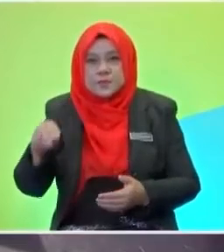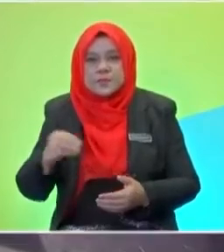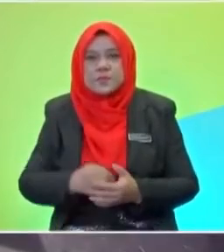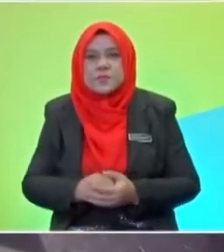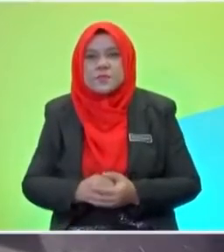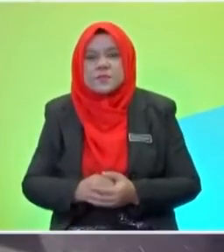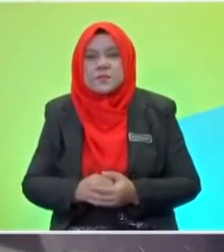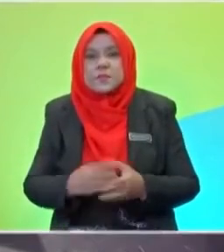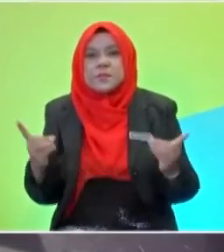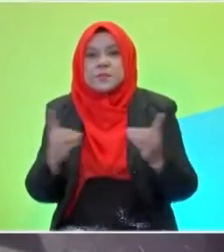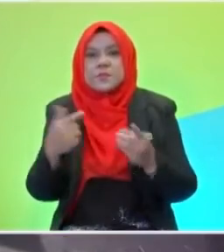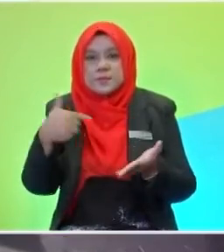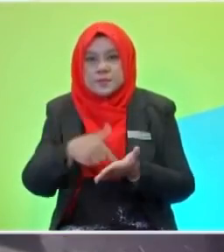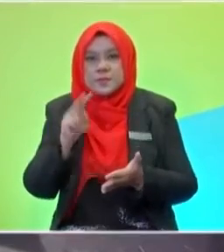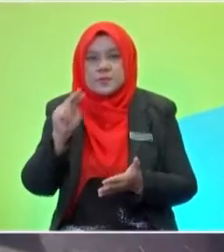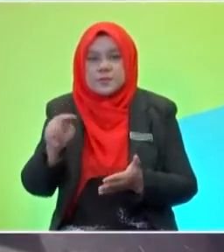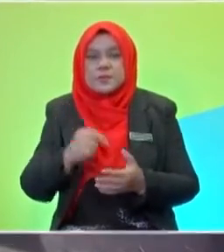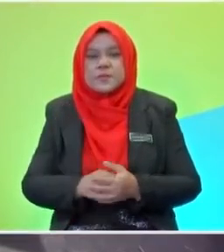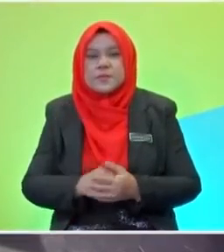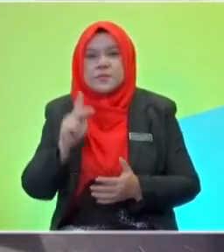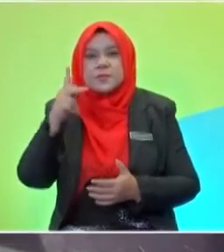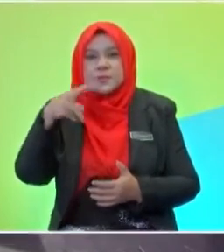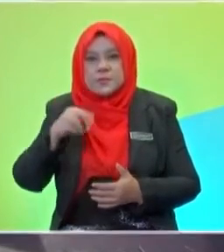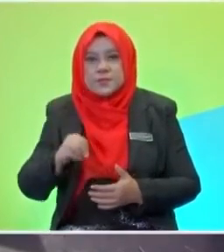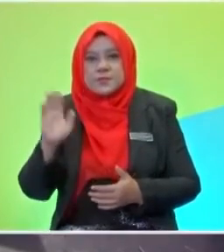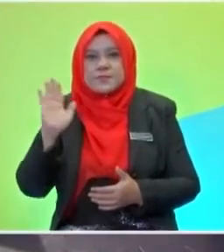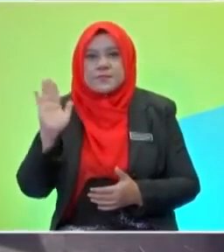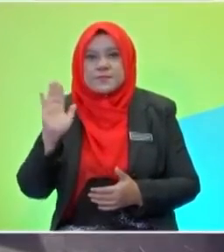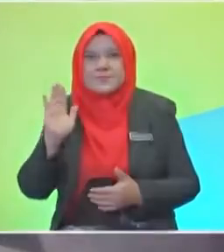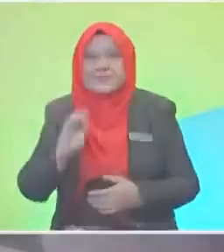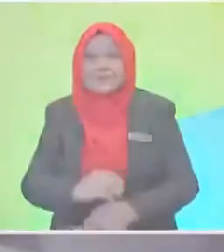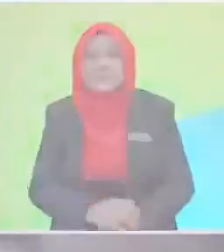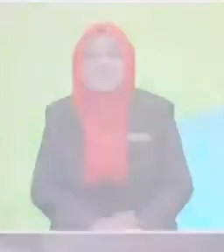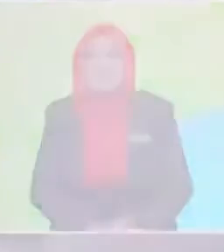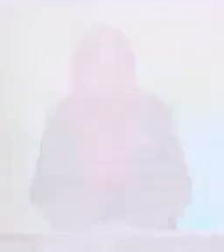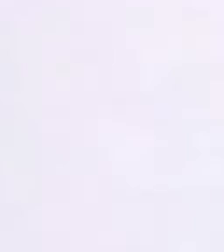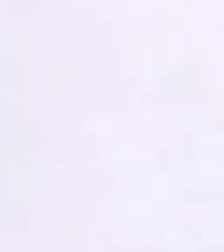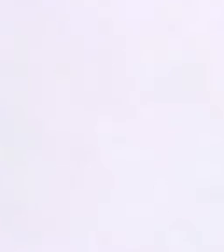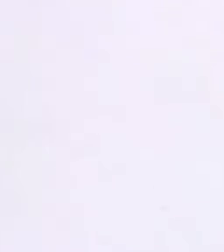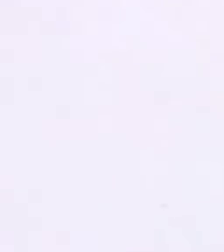And we will see you again next time only on Didik TV KPM. Bye. Bye-bye.